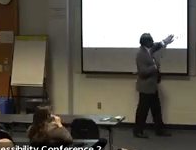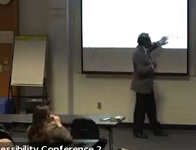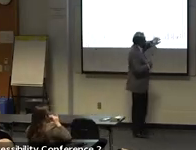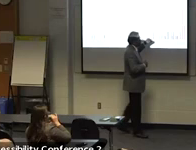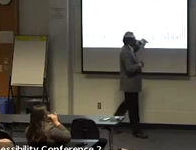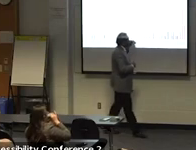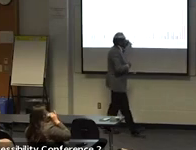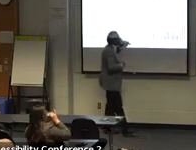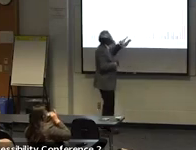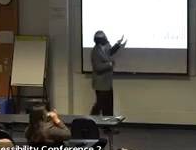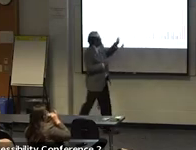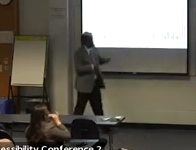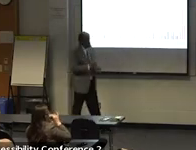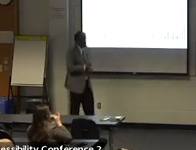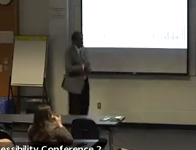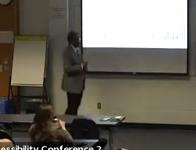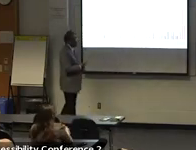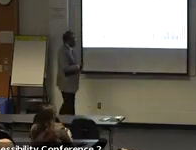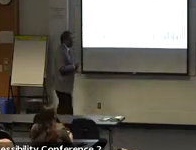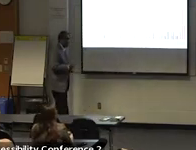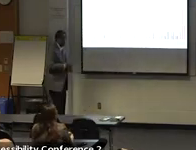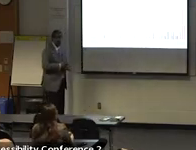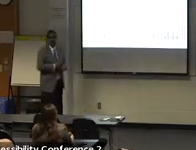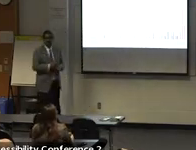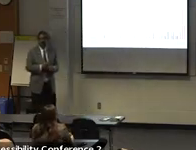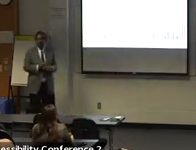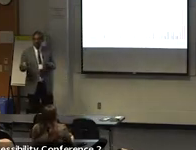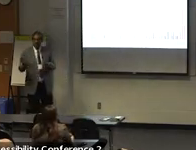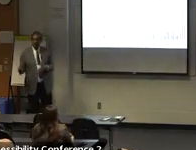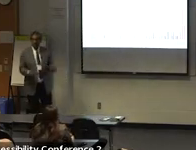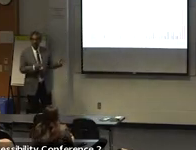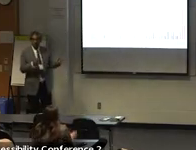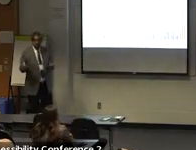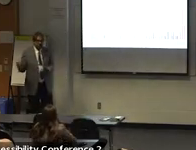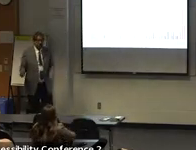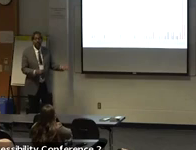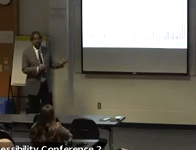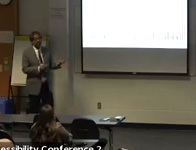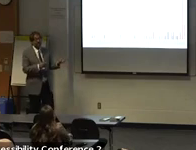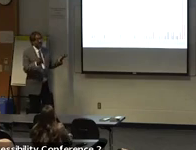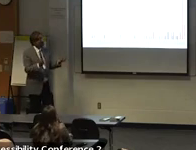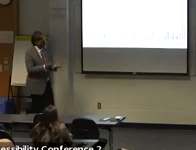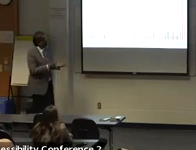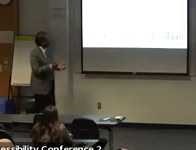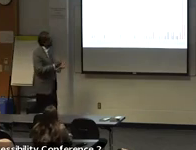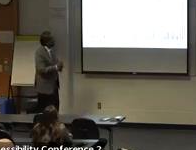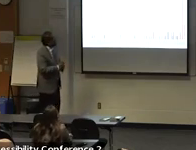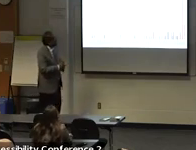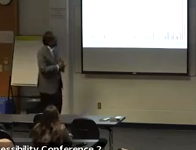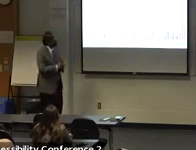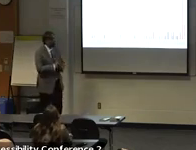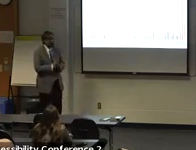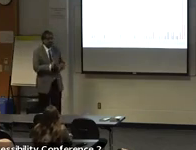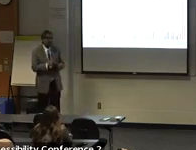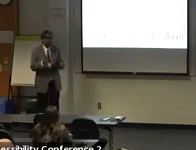see a very fast rise in the interest in this area, which is quite exciting. It sounds like there's, for whatever reason, it may be partly to